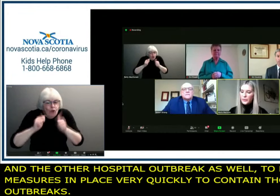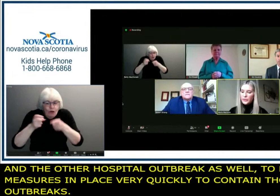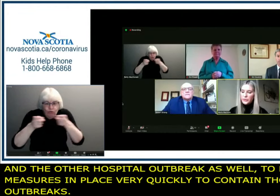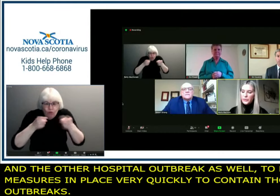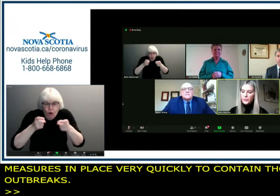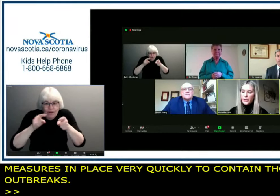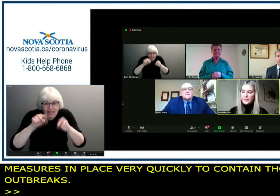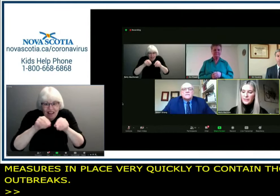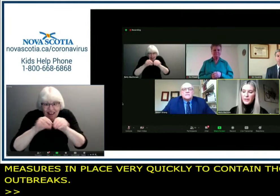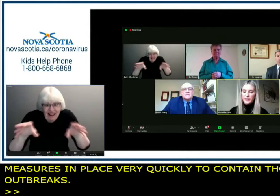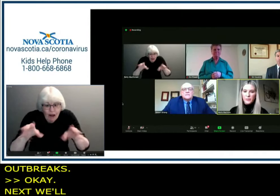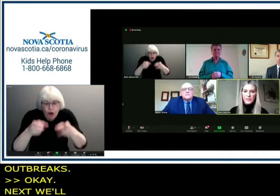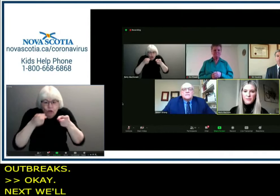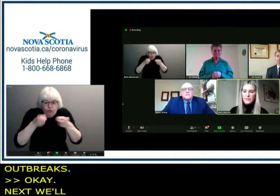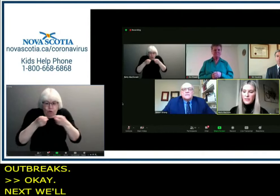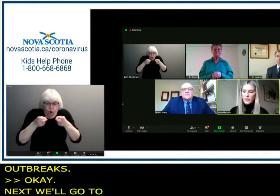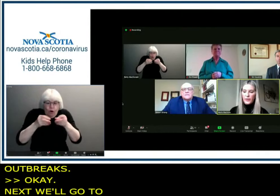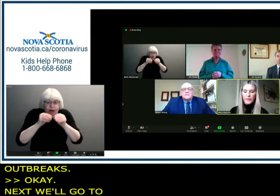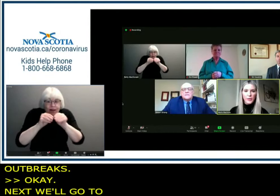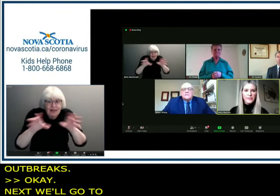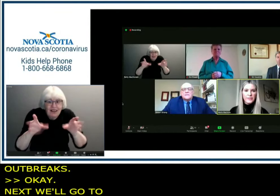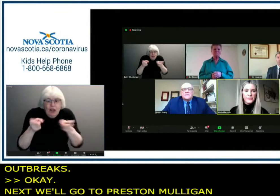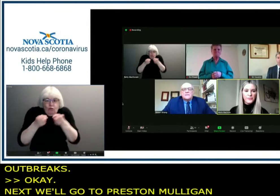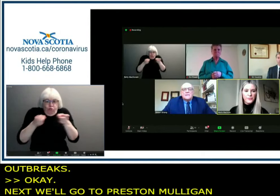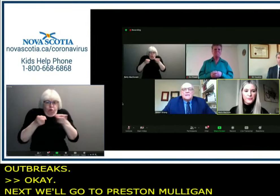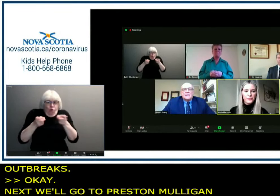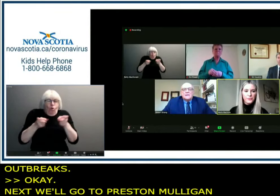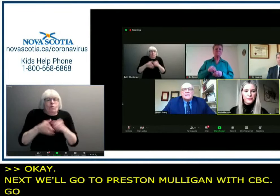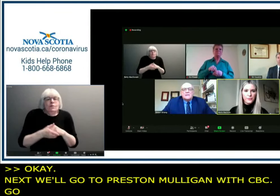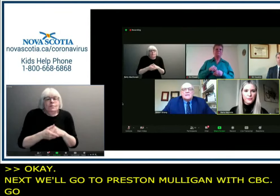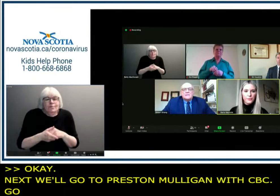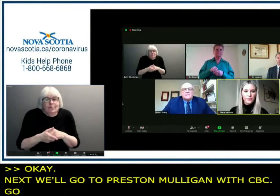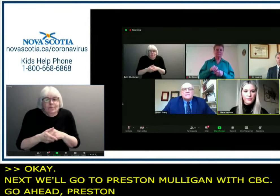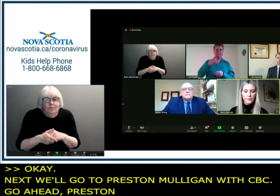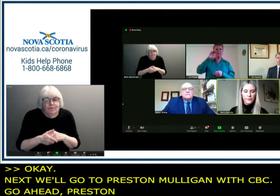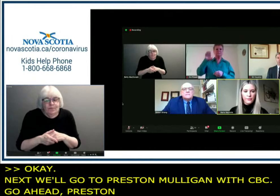Okay, next we'll go to Preston Mulligan with CBC. Go ahead, Preston.